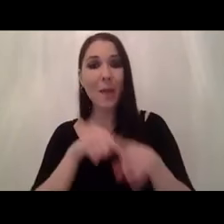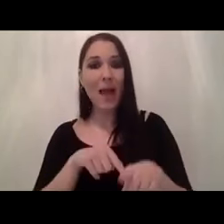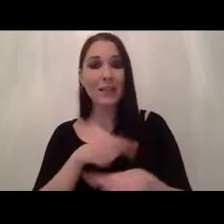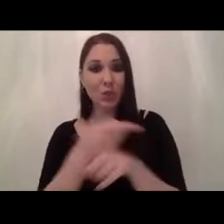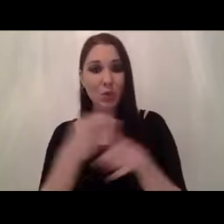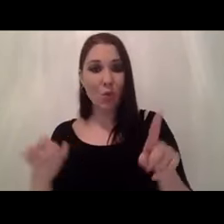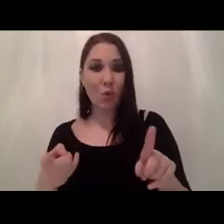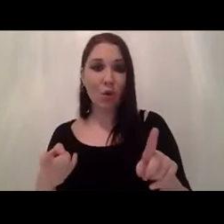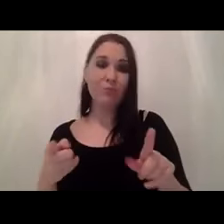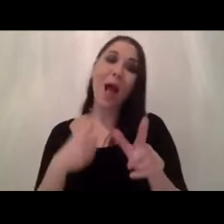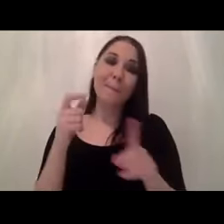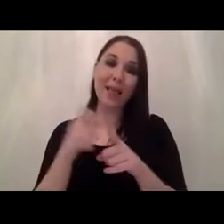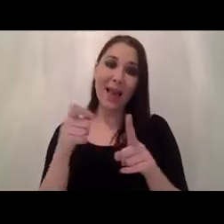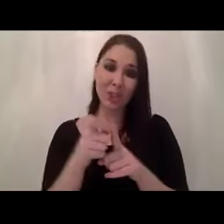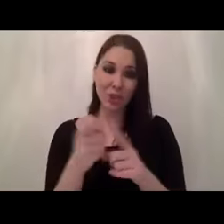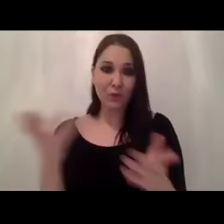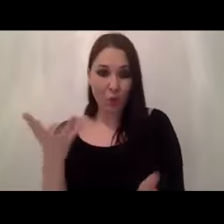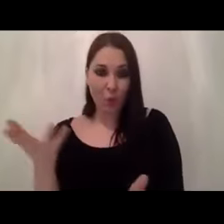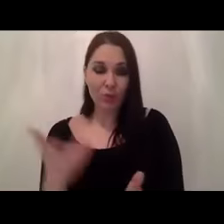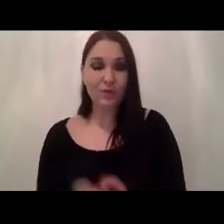course, for